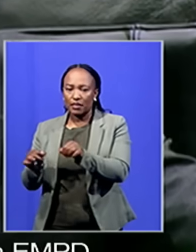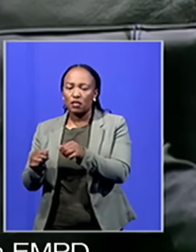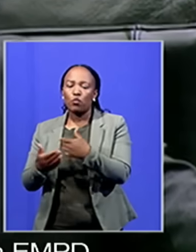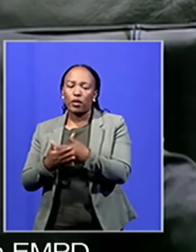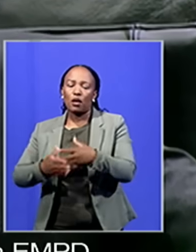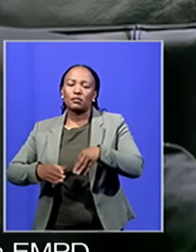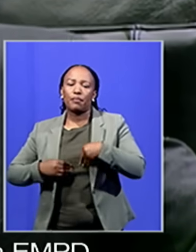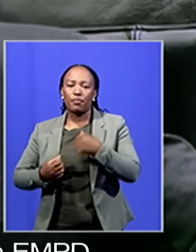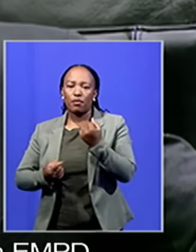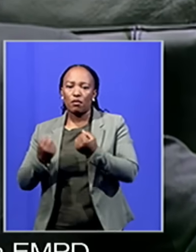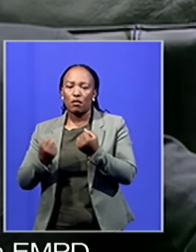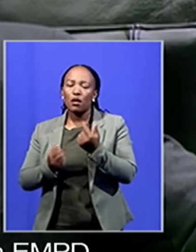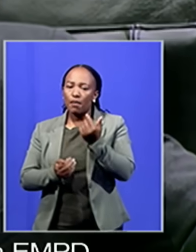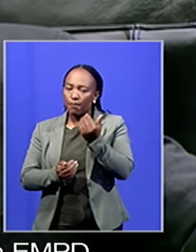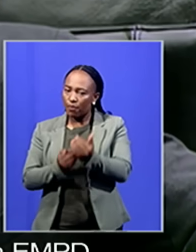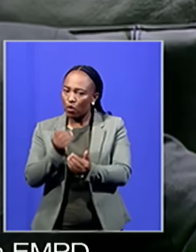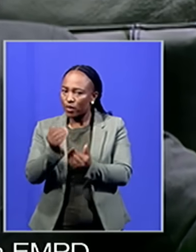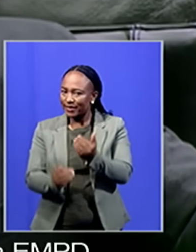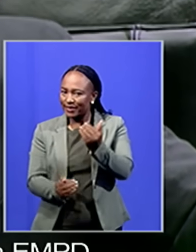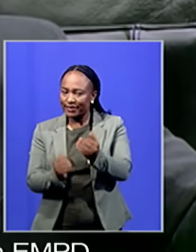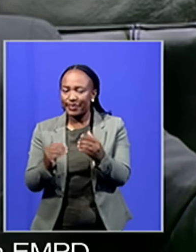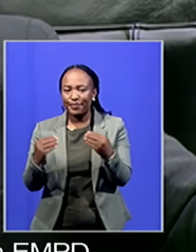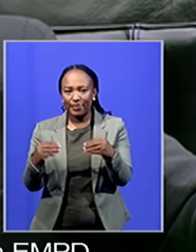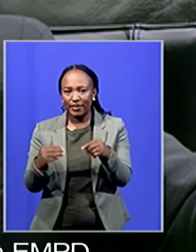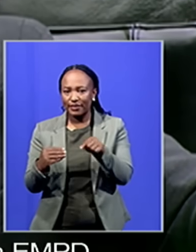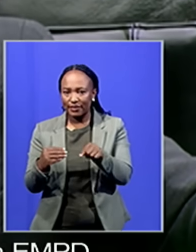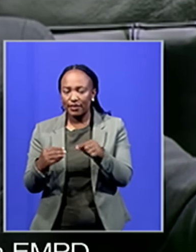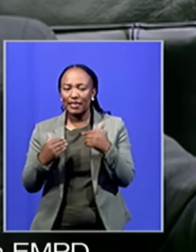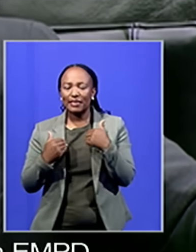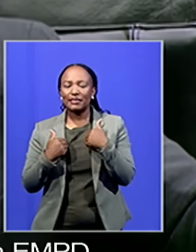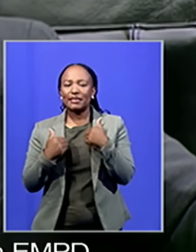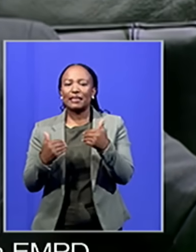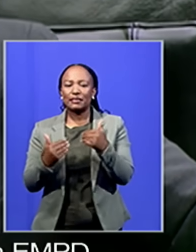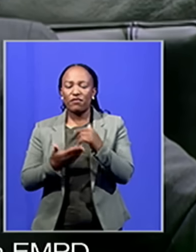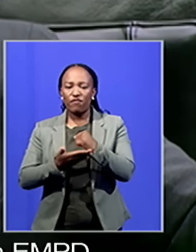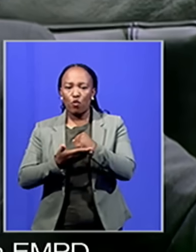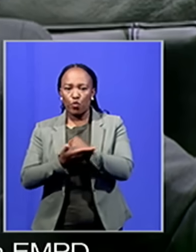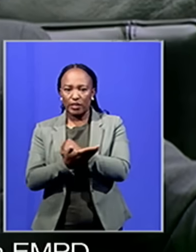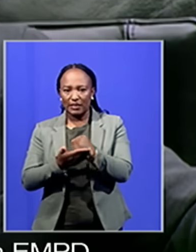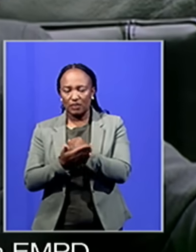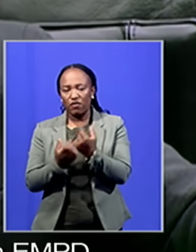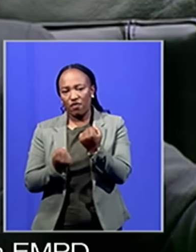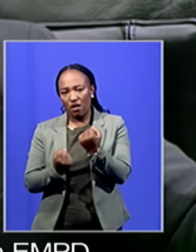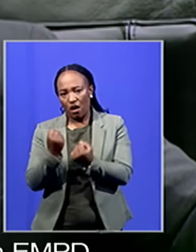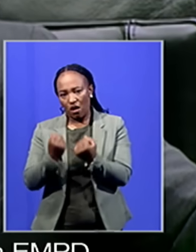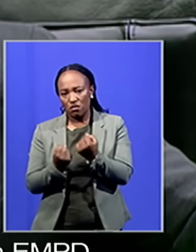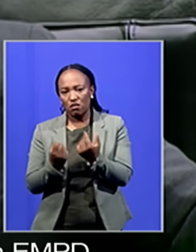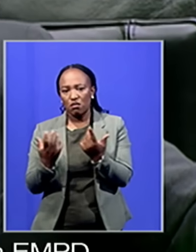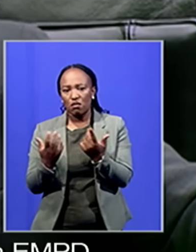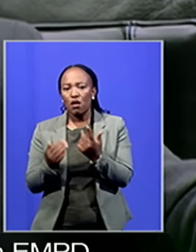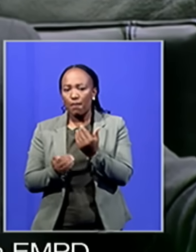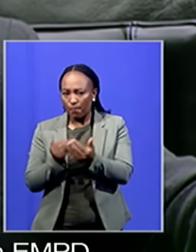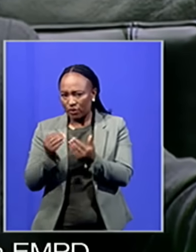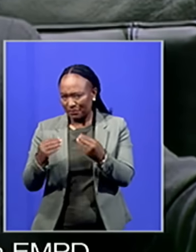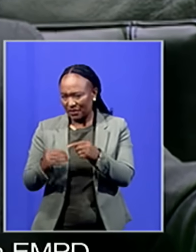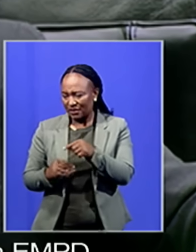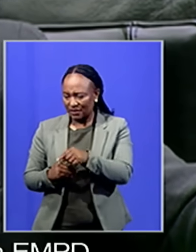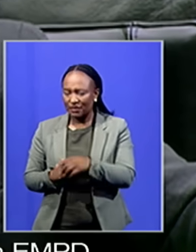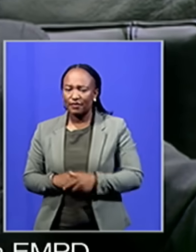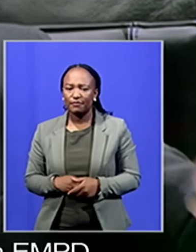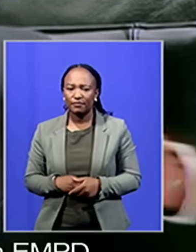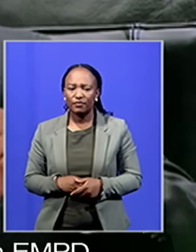them. It was on that process. He was busy with the initiation stage of registration of vehicles. That's a process that was busy with. Okay.